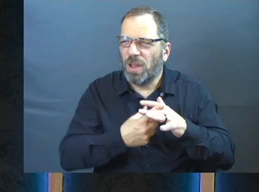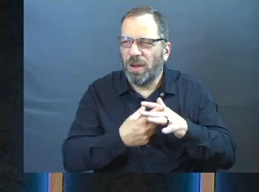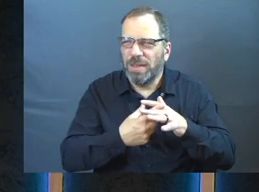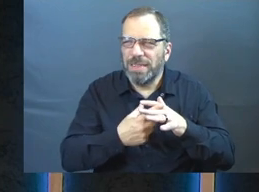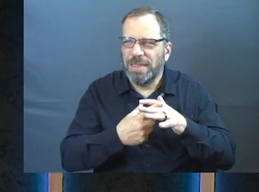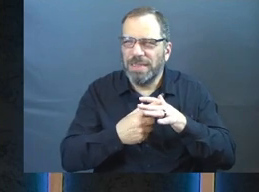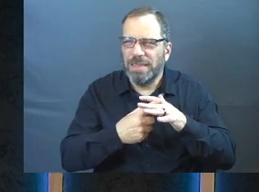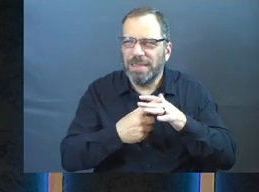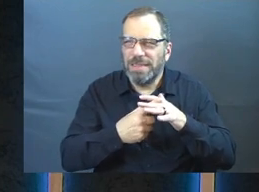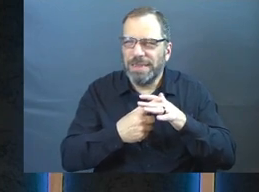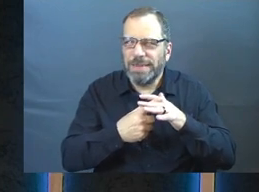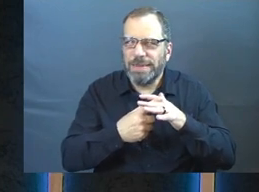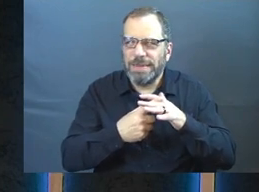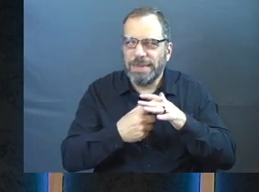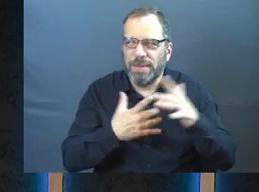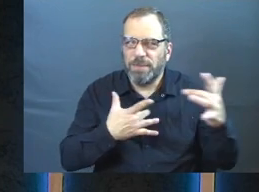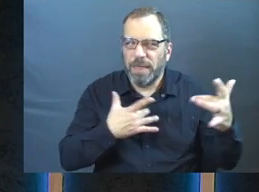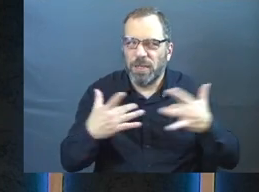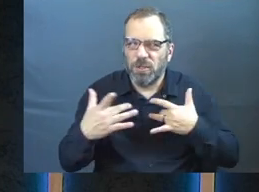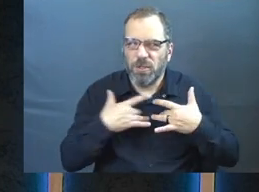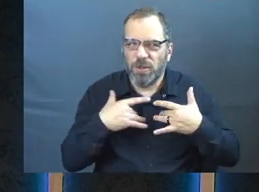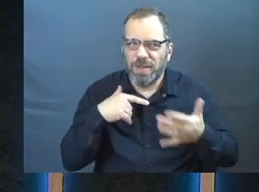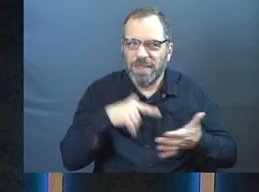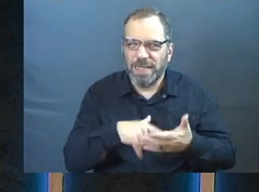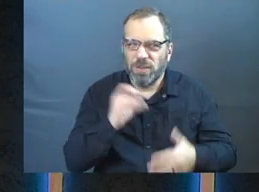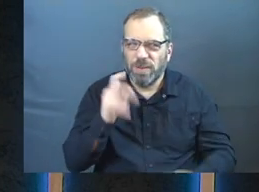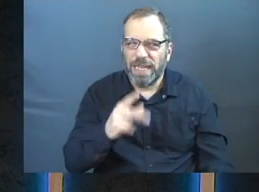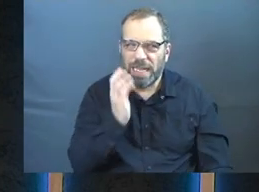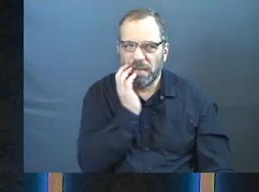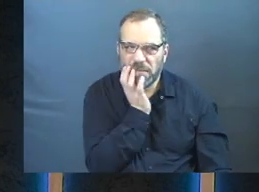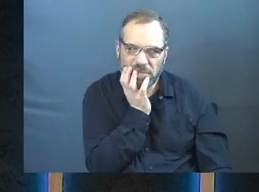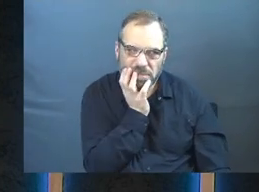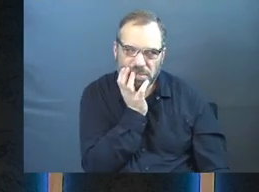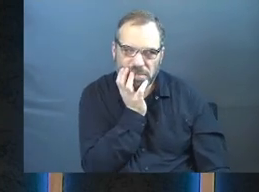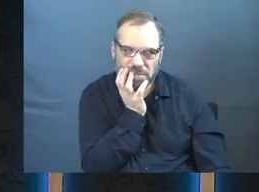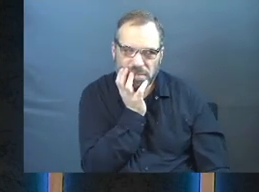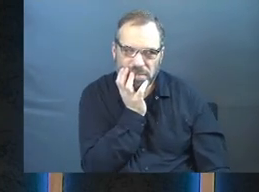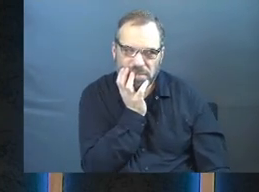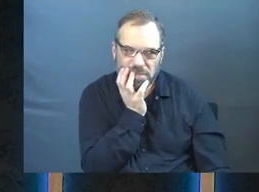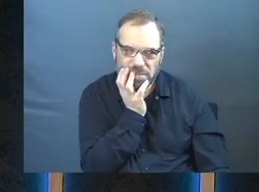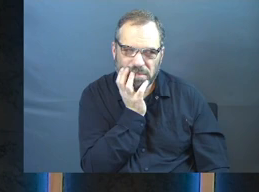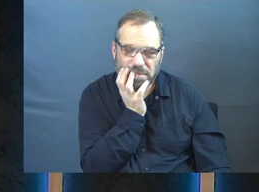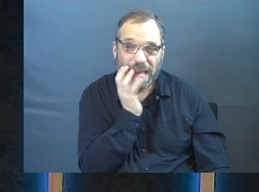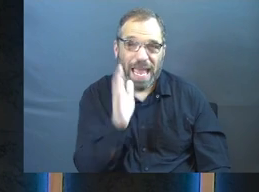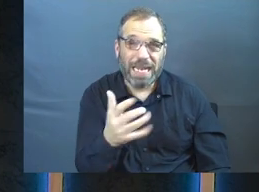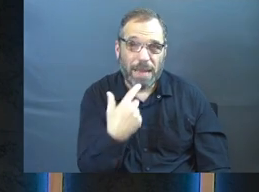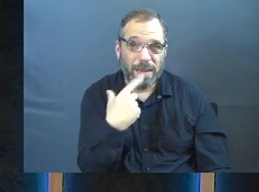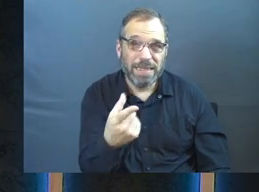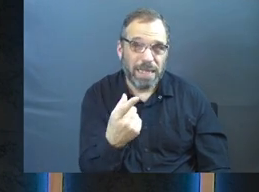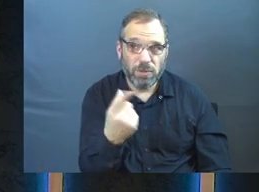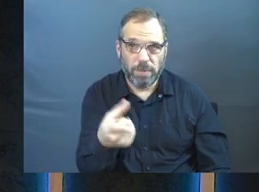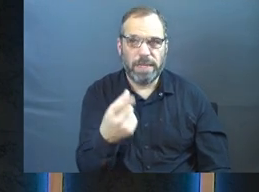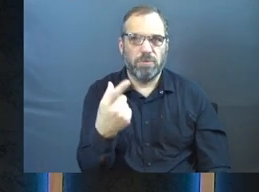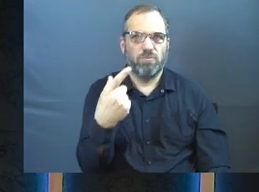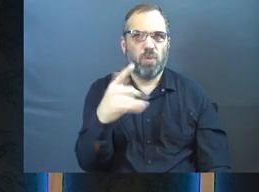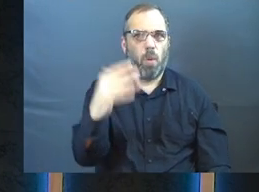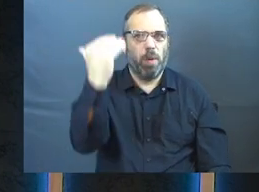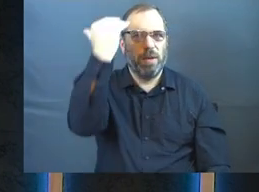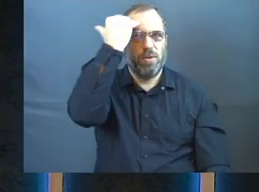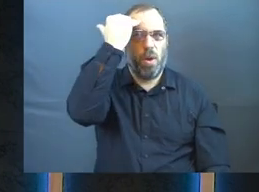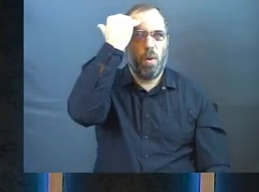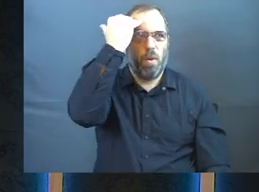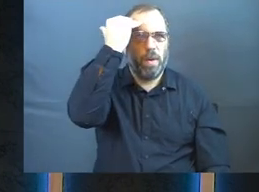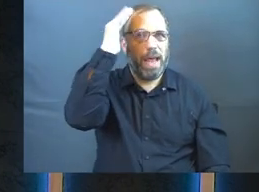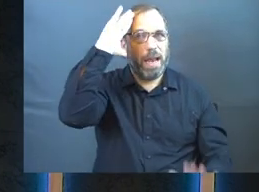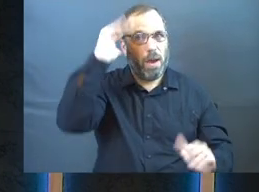to worry and wonder about whether or not this is okay. And I might call some things out for you today. And I hope